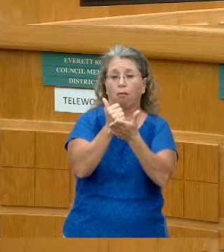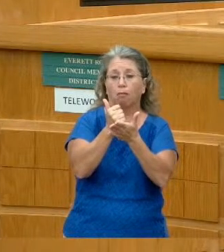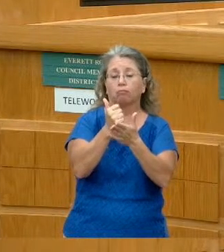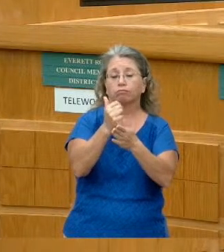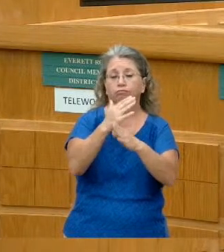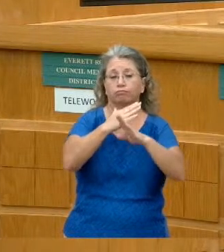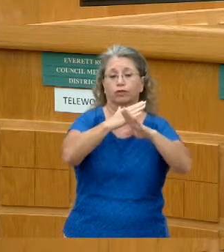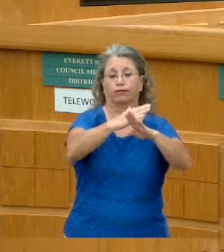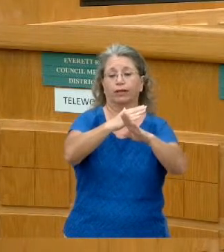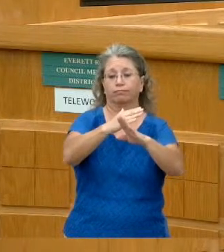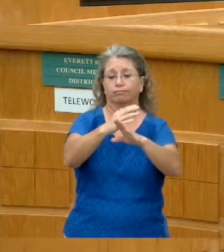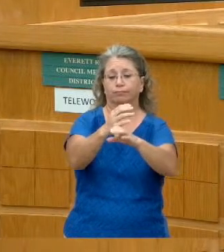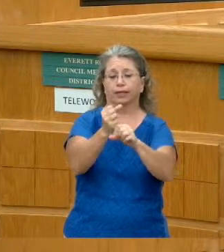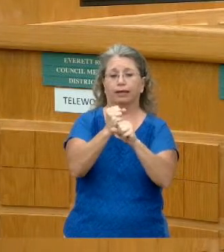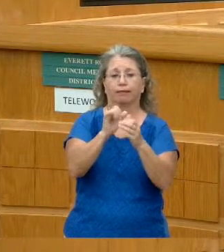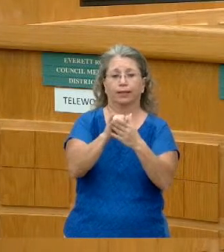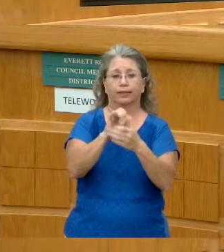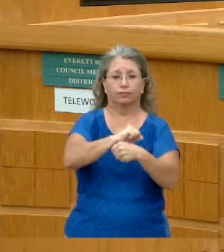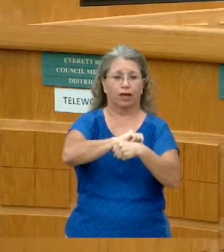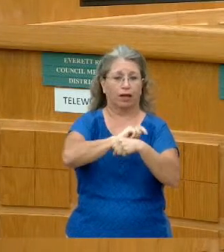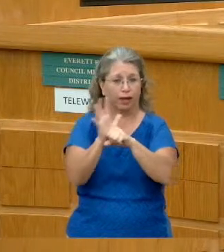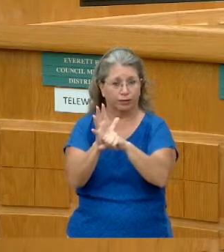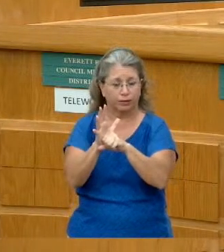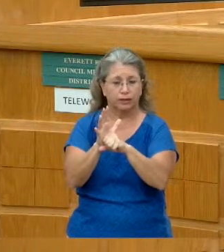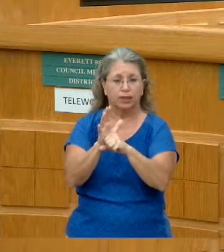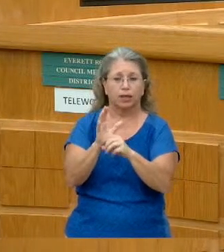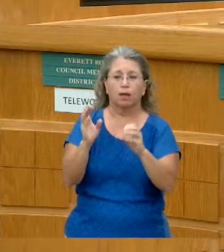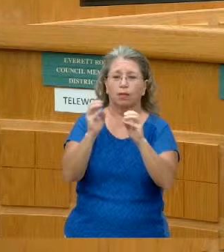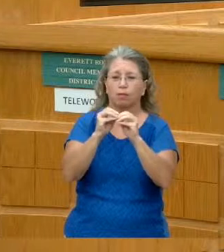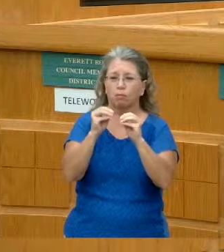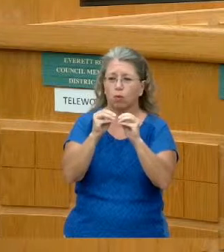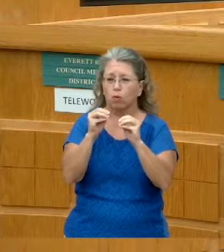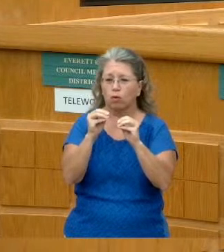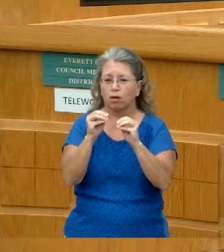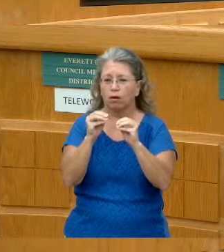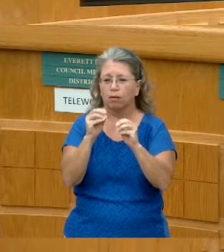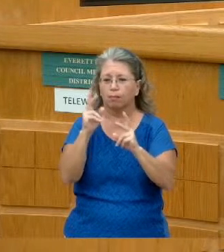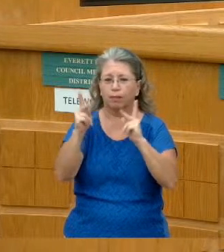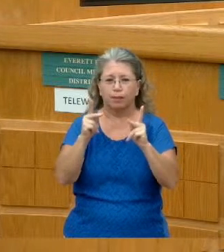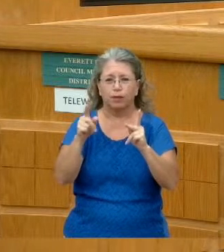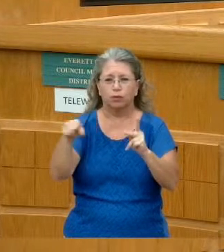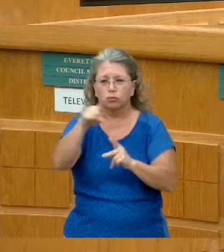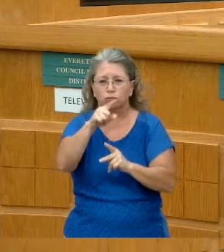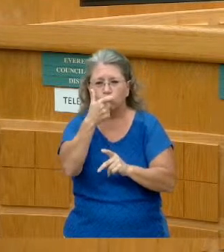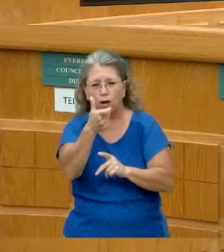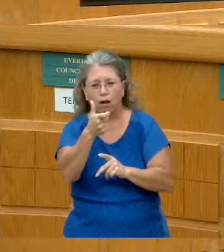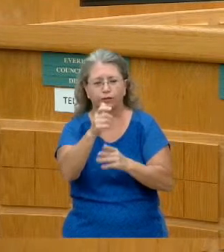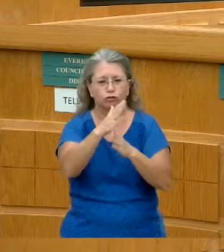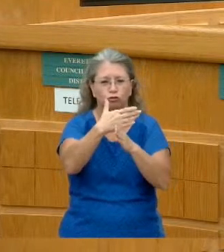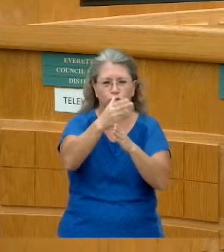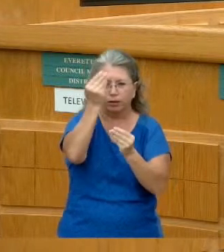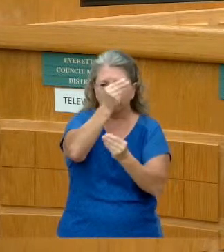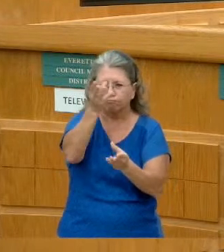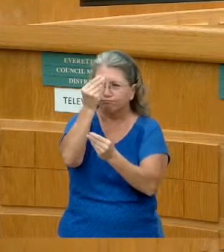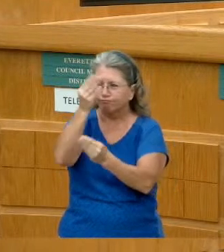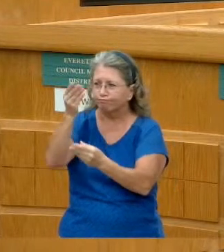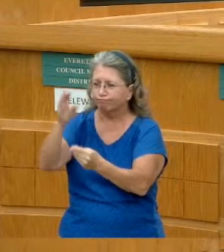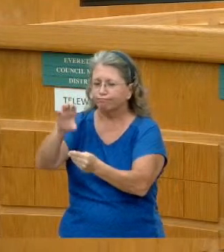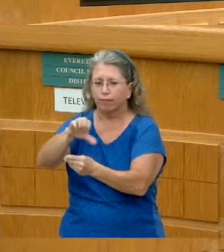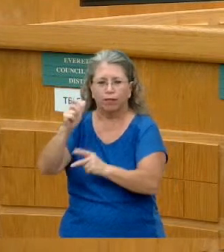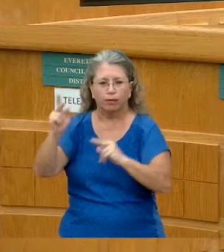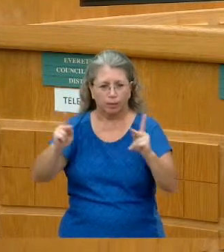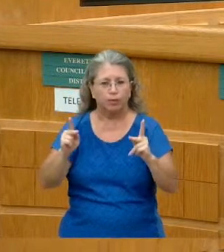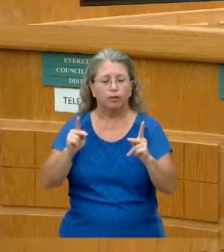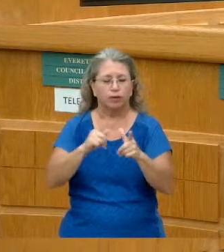the viewers and listeners share the information and share it with their families and friends and others,